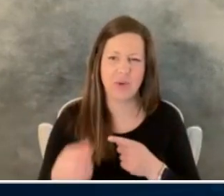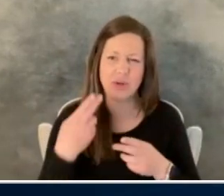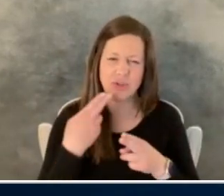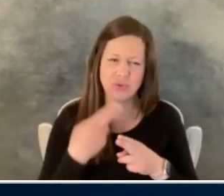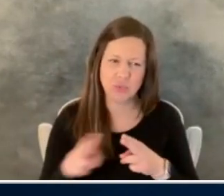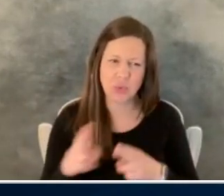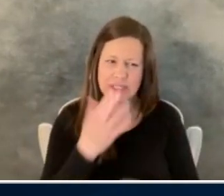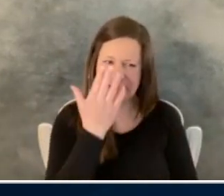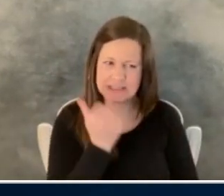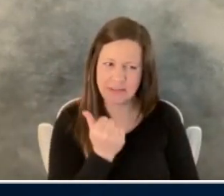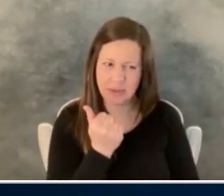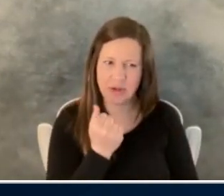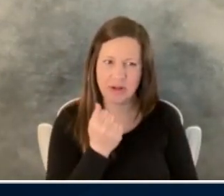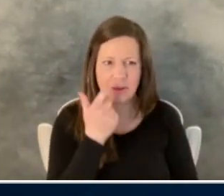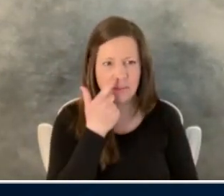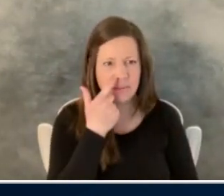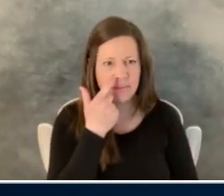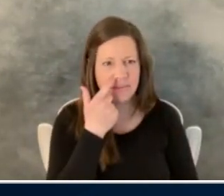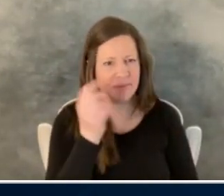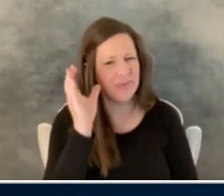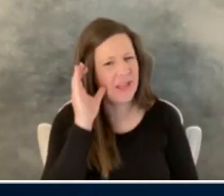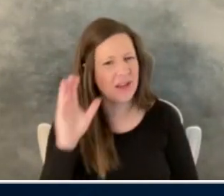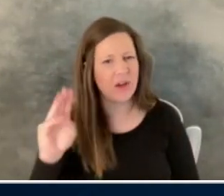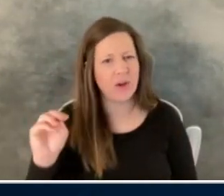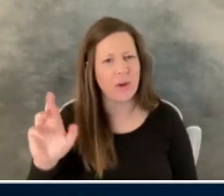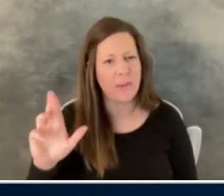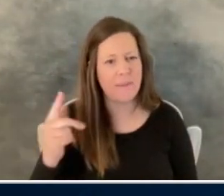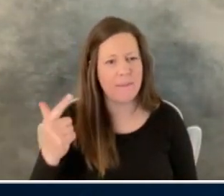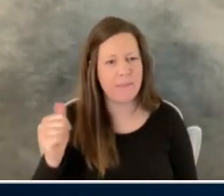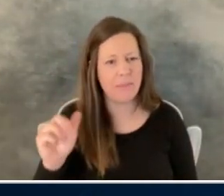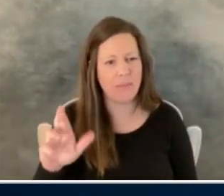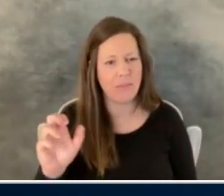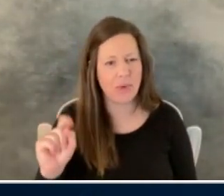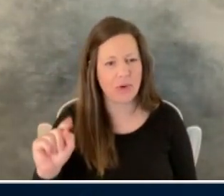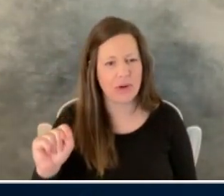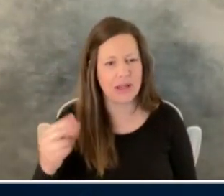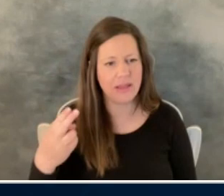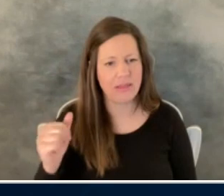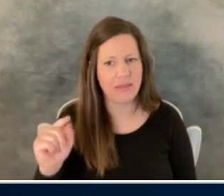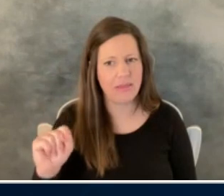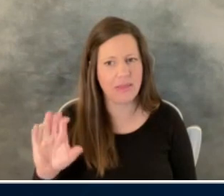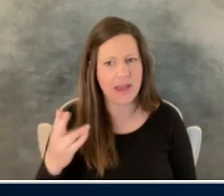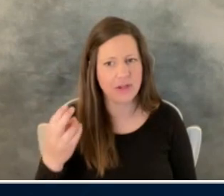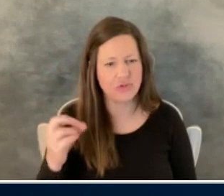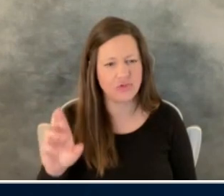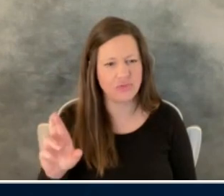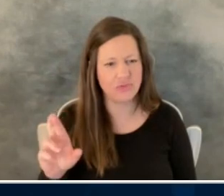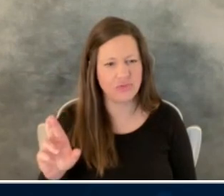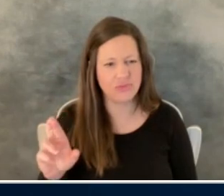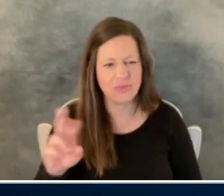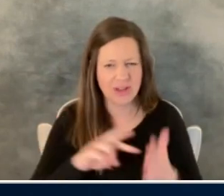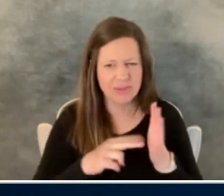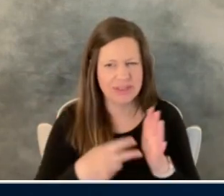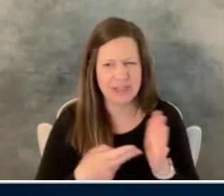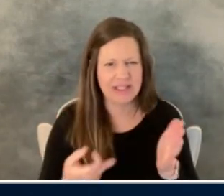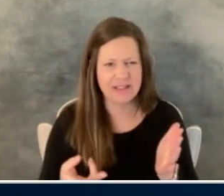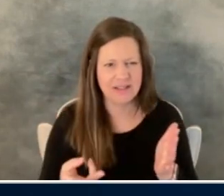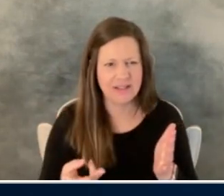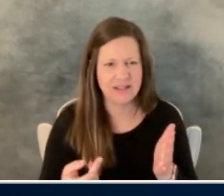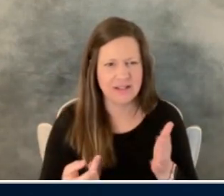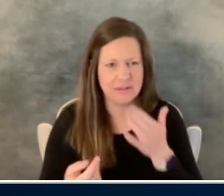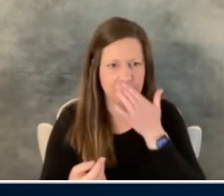heard Margaret Thatcher was a short sleeper, and it's some sort of sleep disorder. Yeah. Is that? So